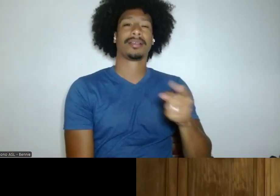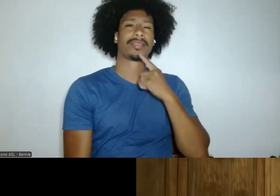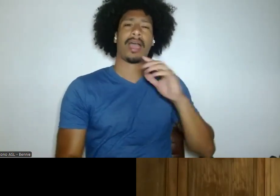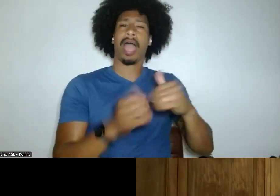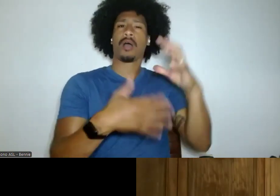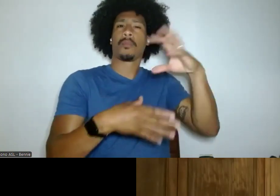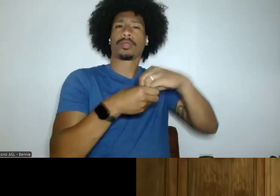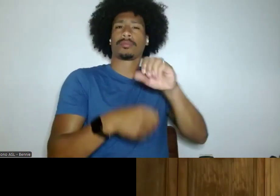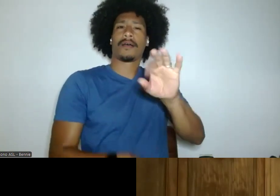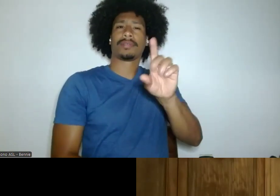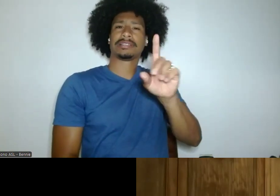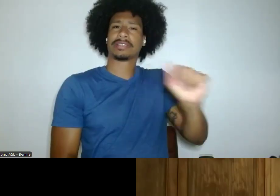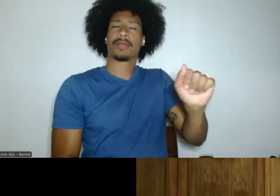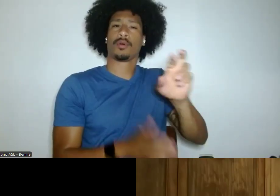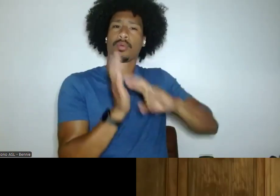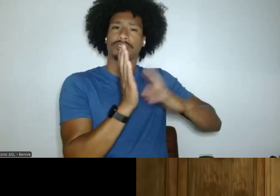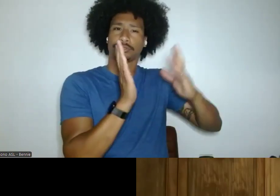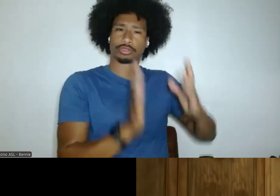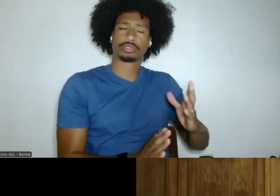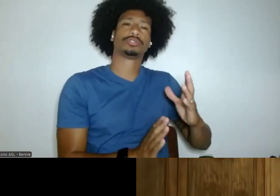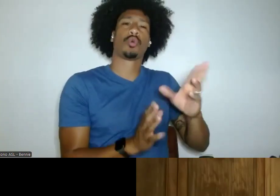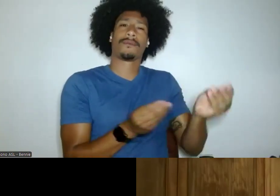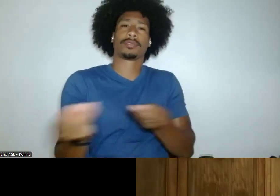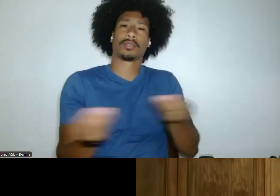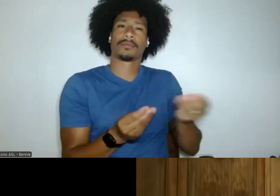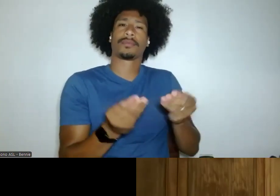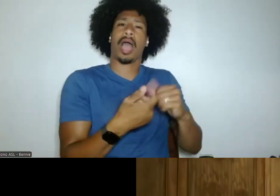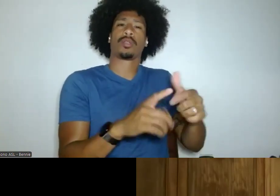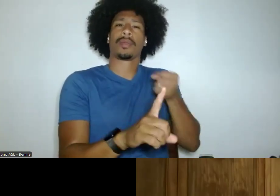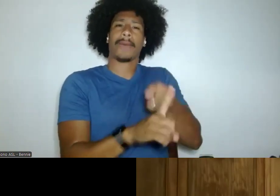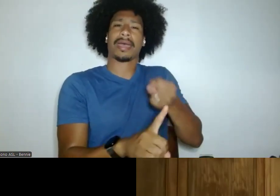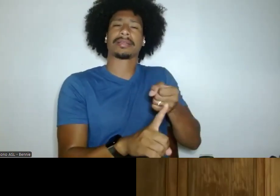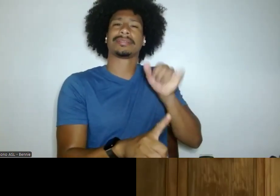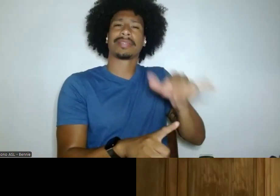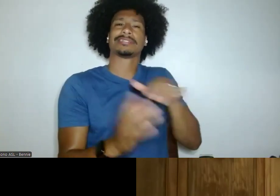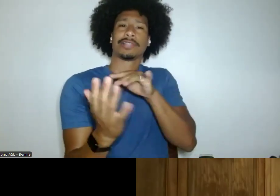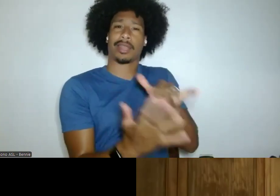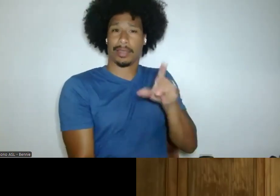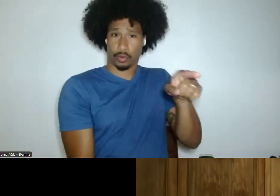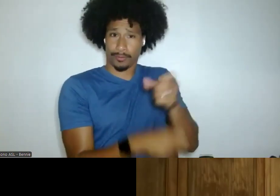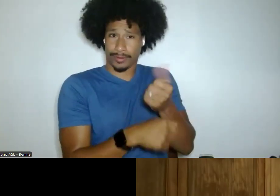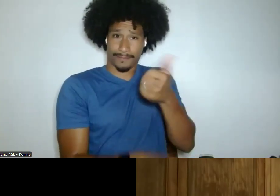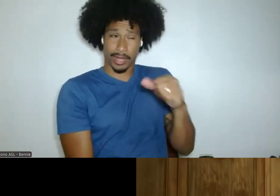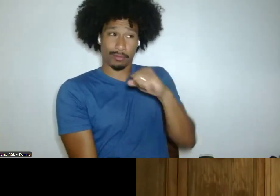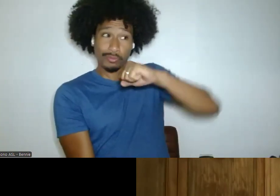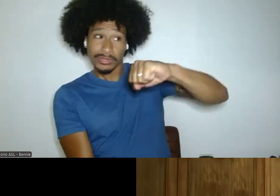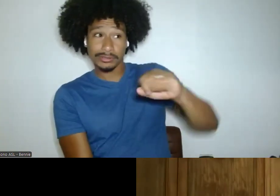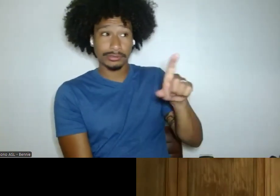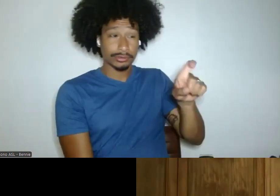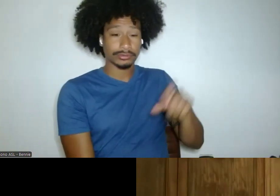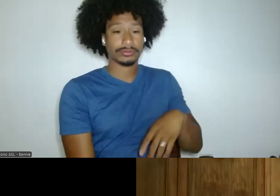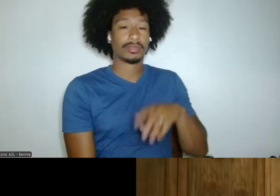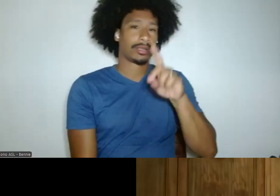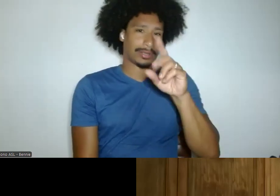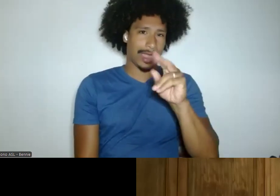researchers or facilitators impacted conducting the study? Have we received any pushback?" Oh, that is a very good